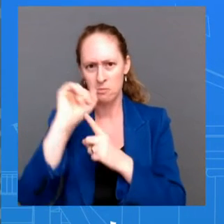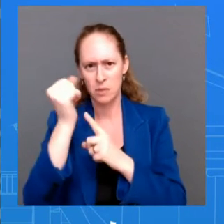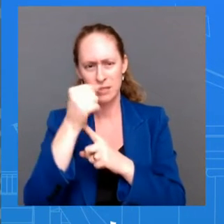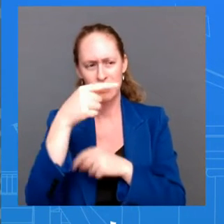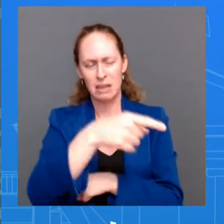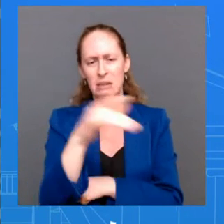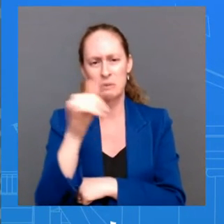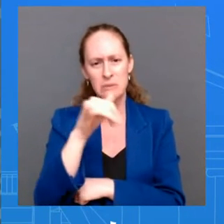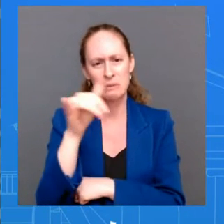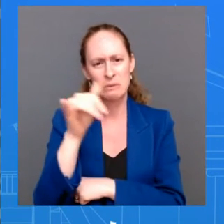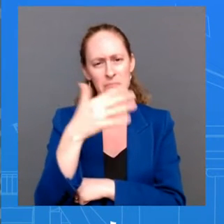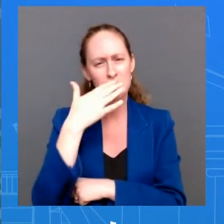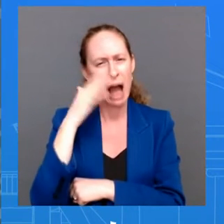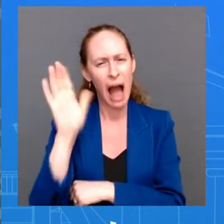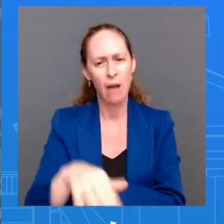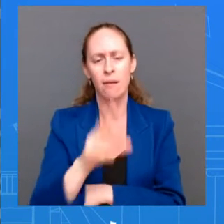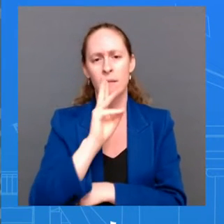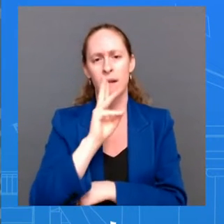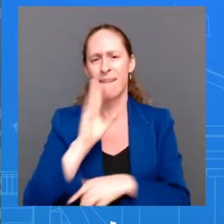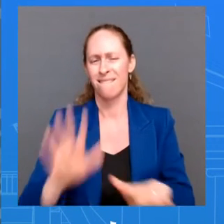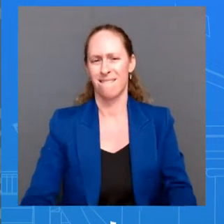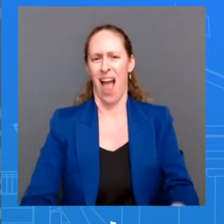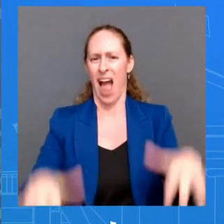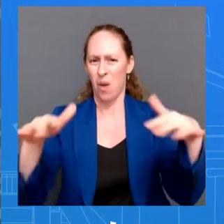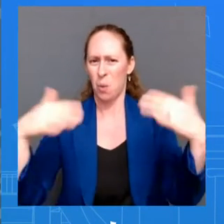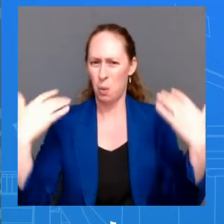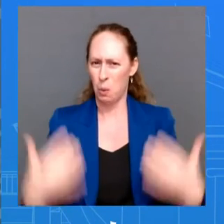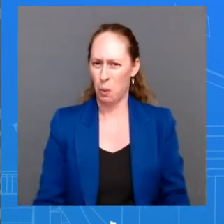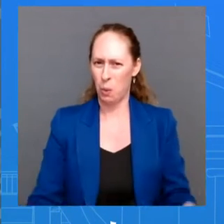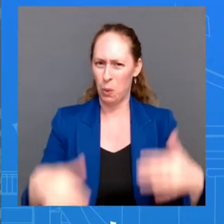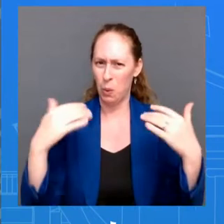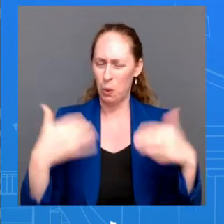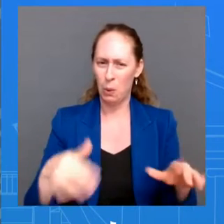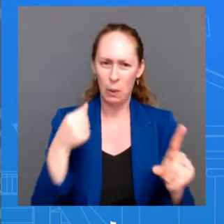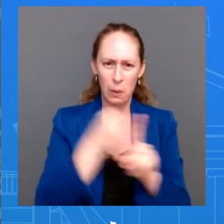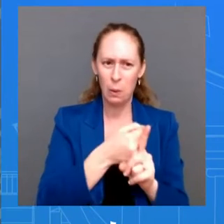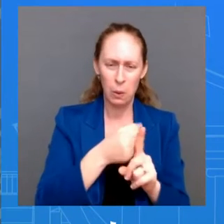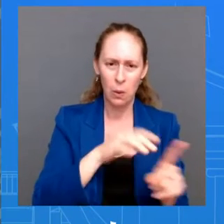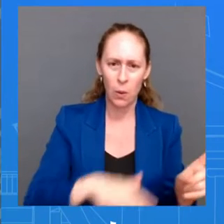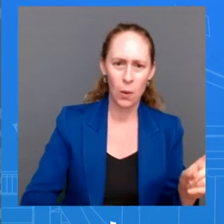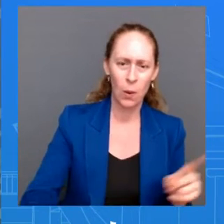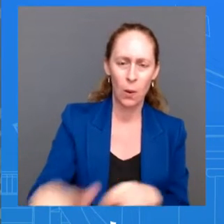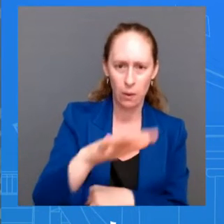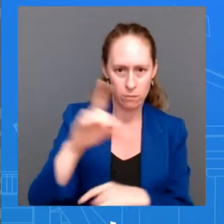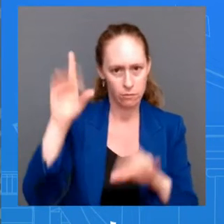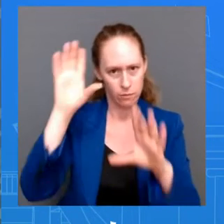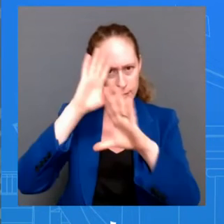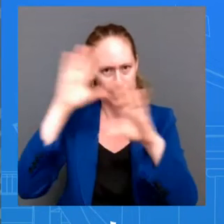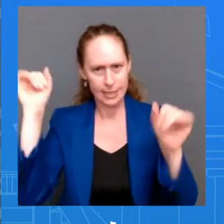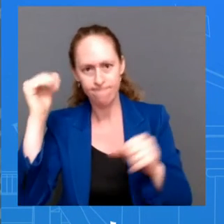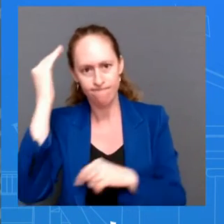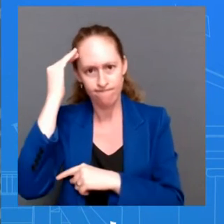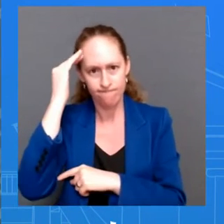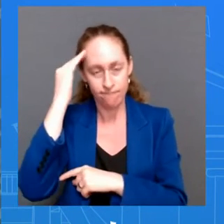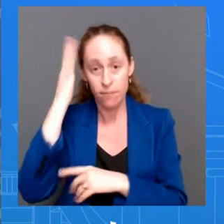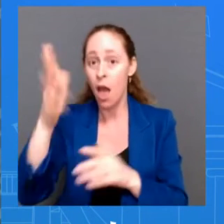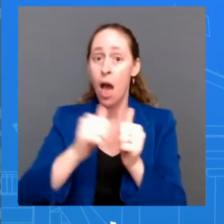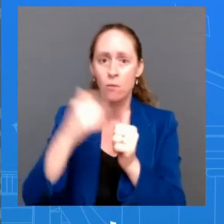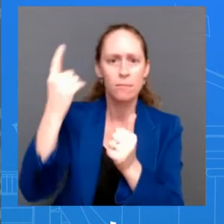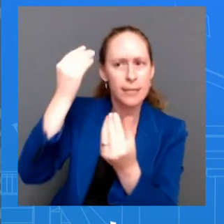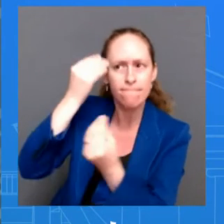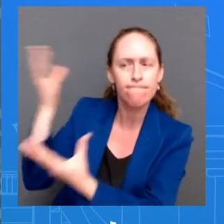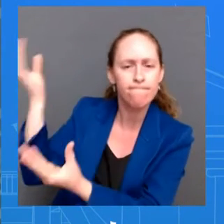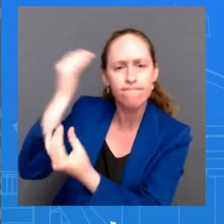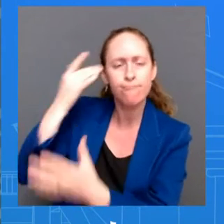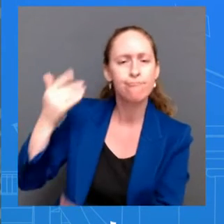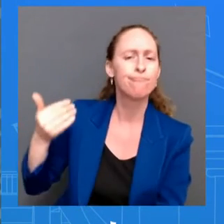is receiving updates very regularly. Our hearts break for the families of those who have lost their lives or